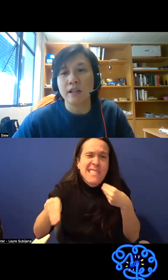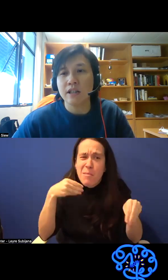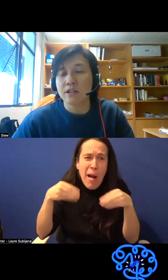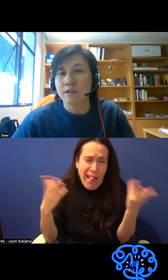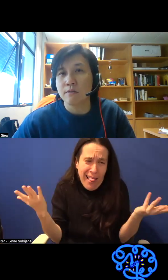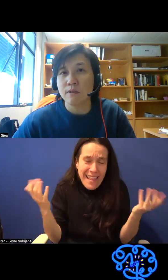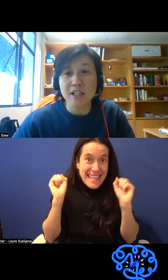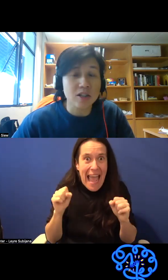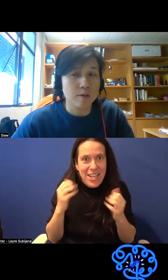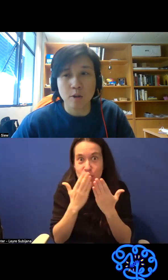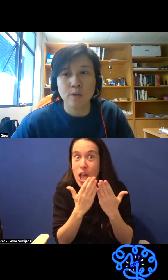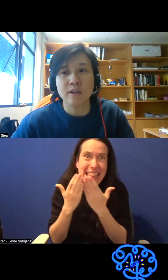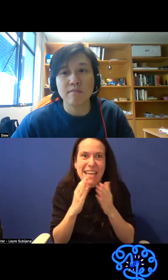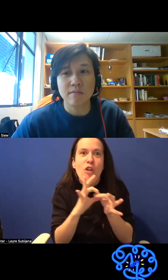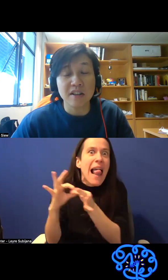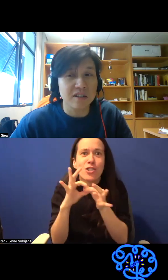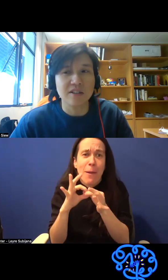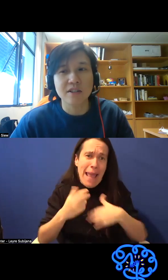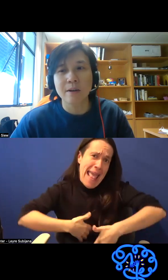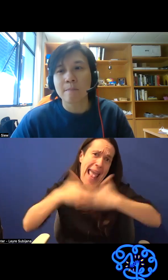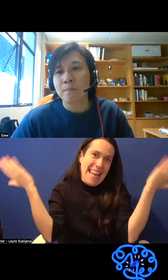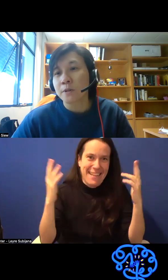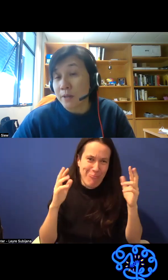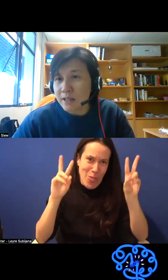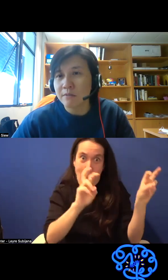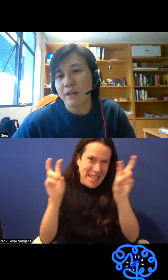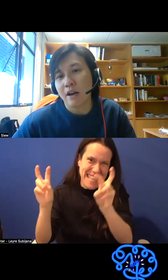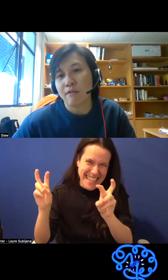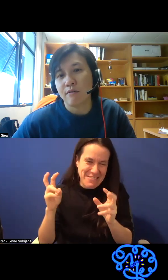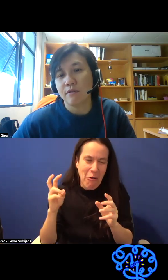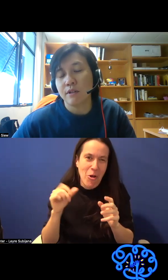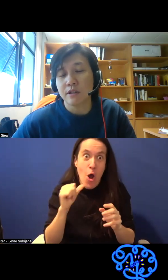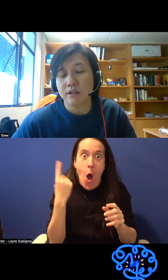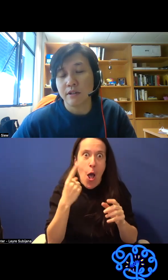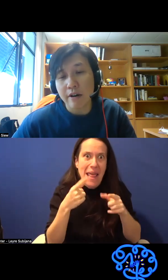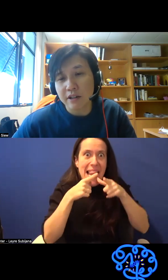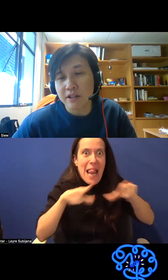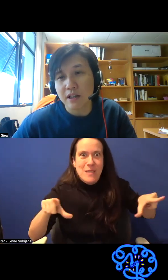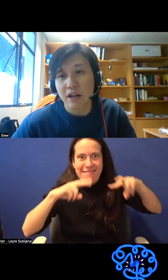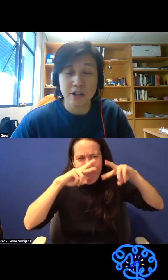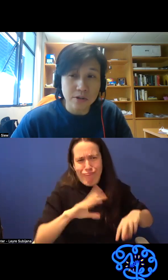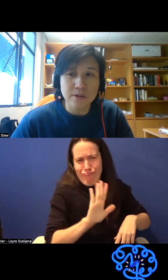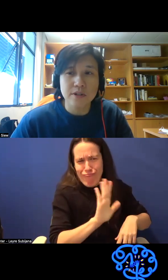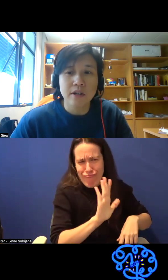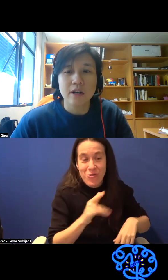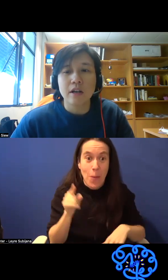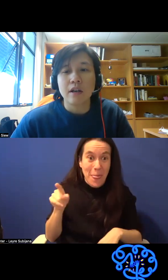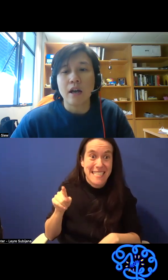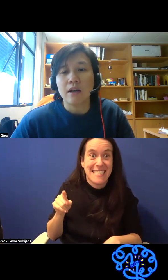us to study the relationships between entities. So here we have the characters are the